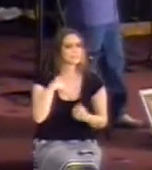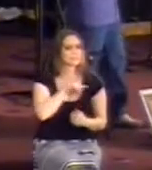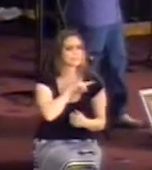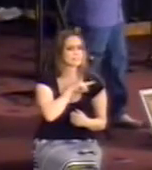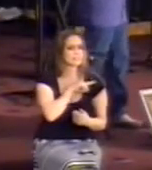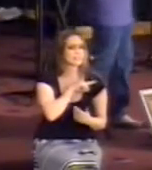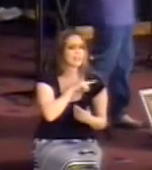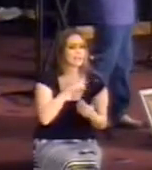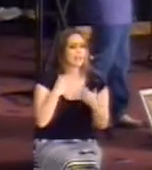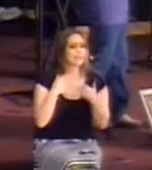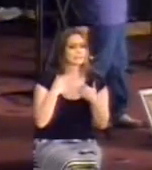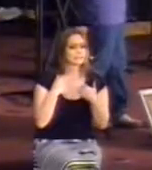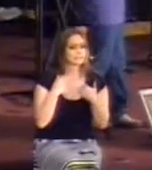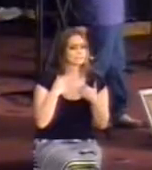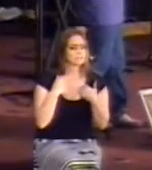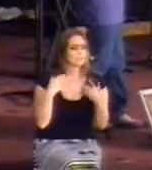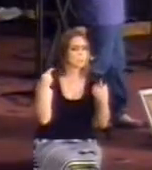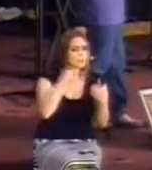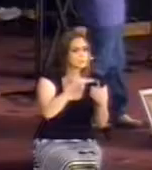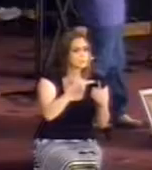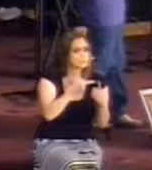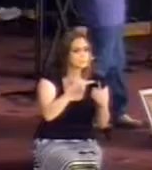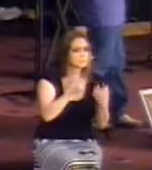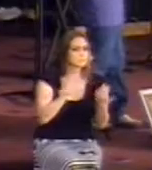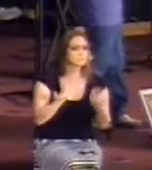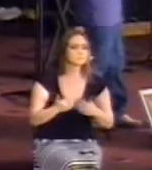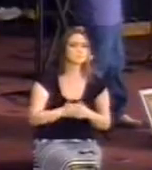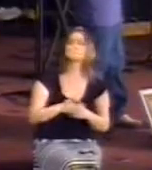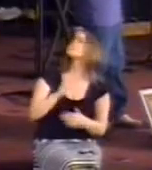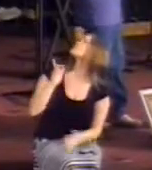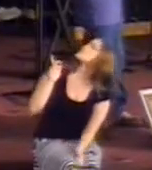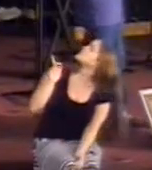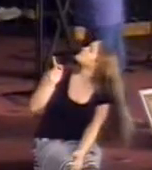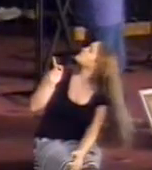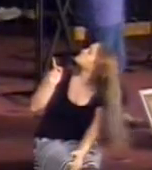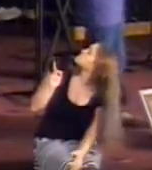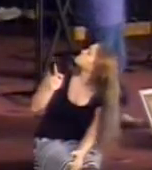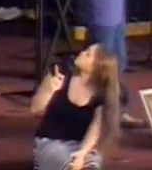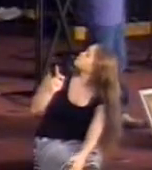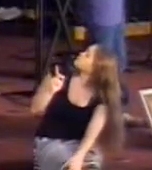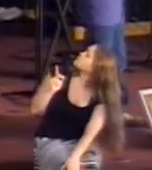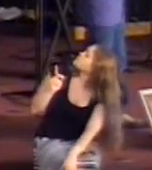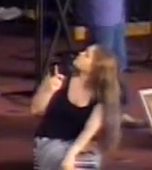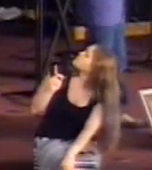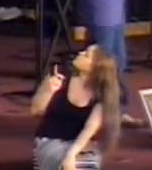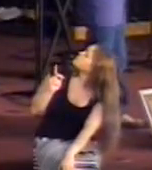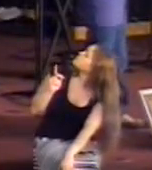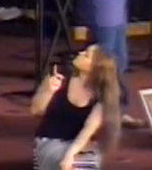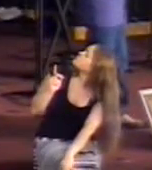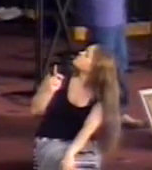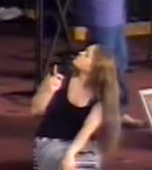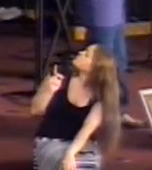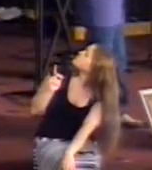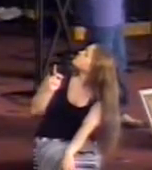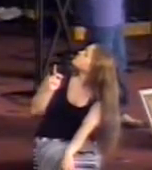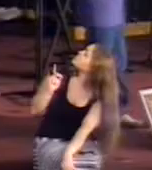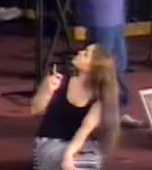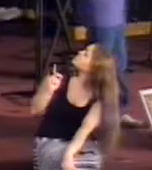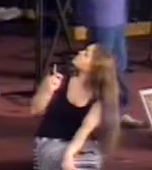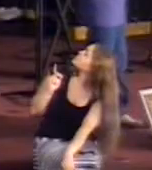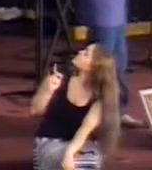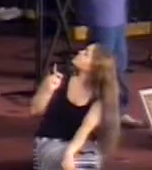He says it has a purpose. And listen to what he says next. God jealously desires the